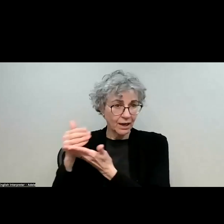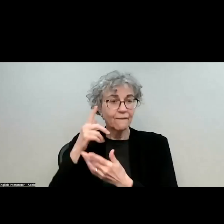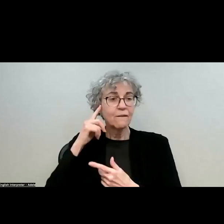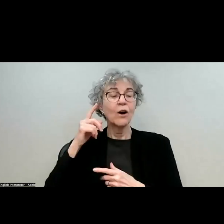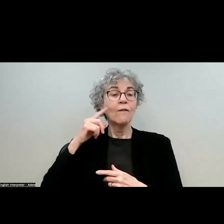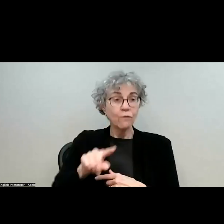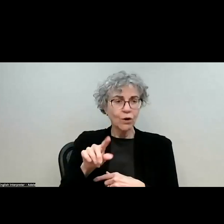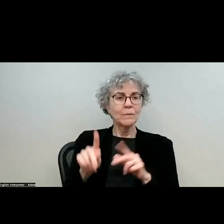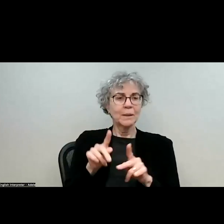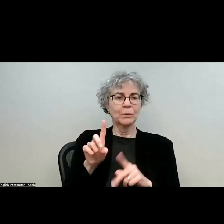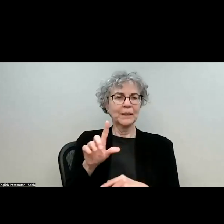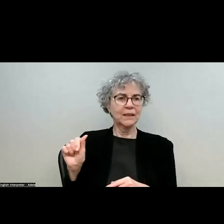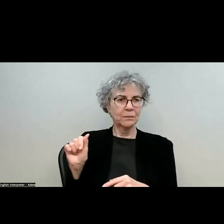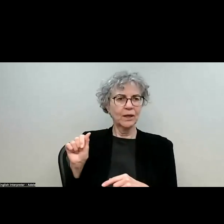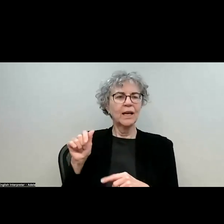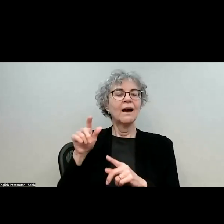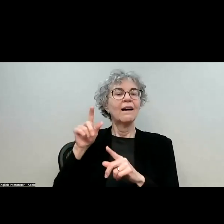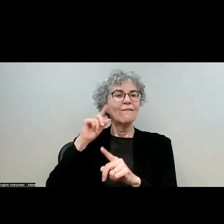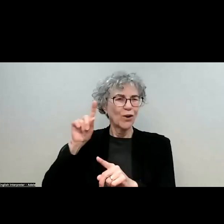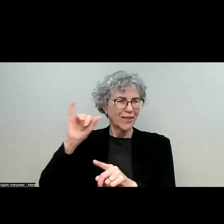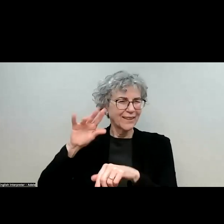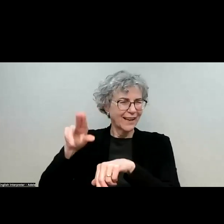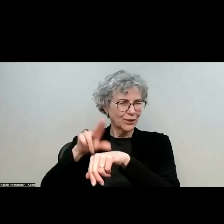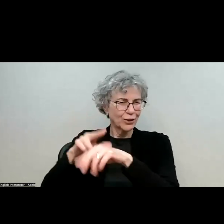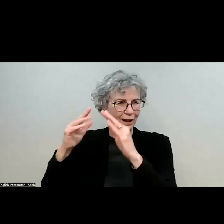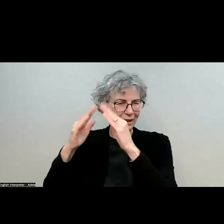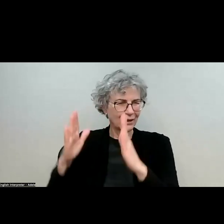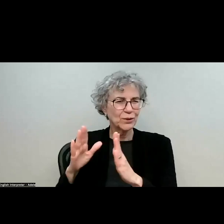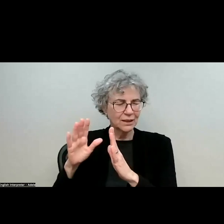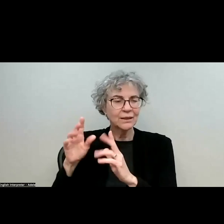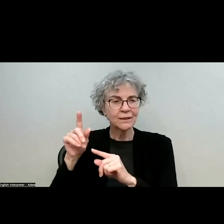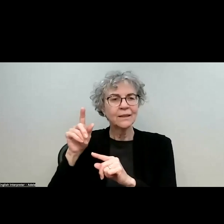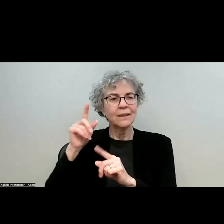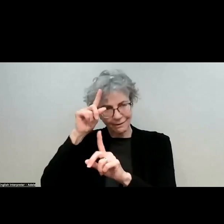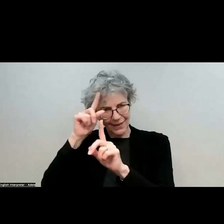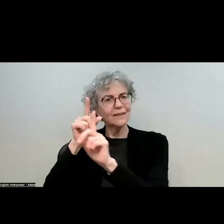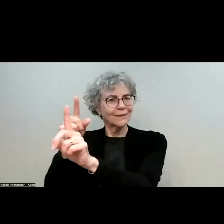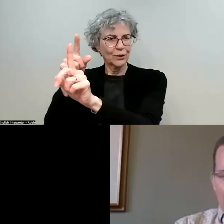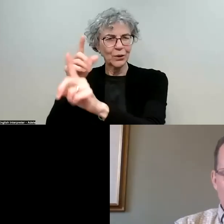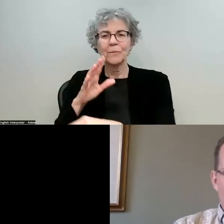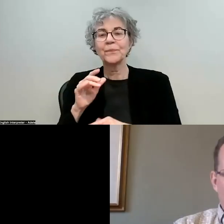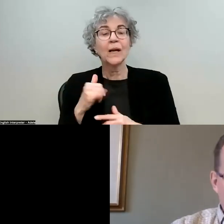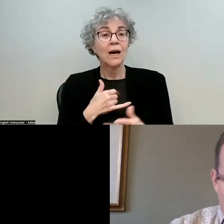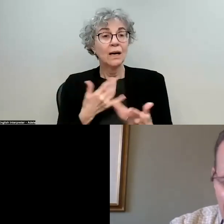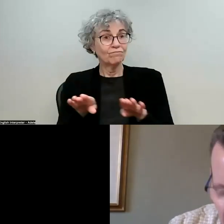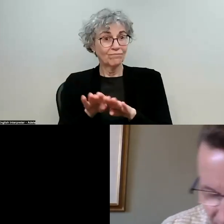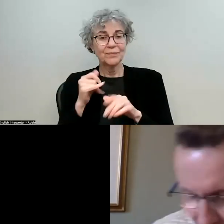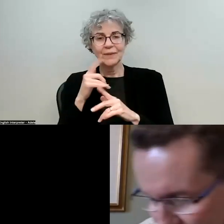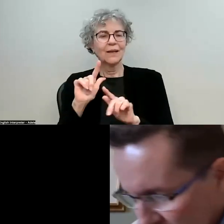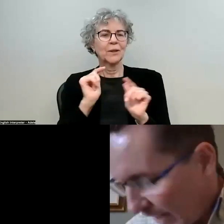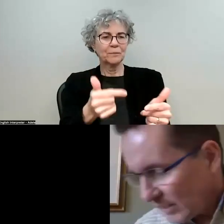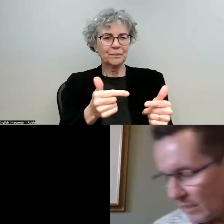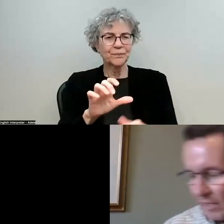grow. Anyway, I'll stop there. And Chris, I think I'm turning it back to you. Thanks, Brad.